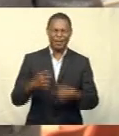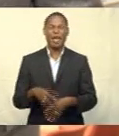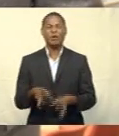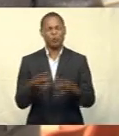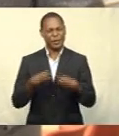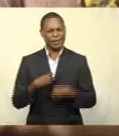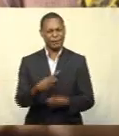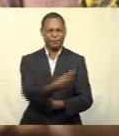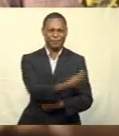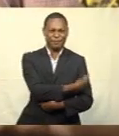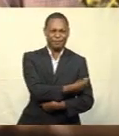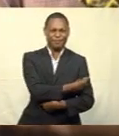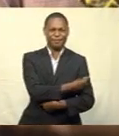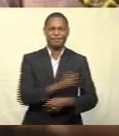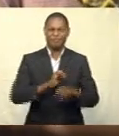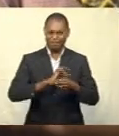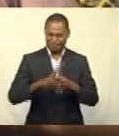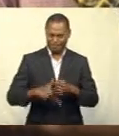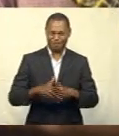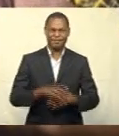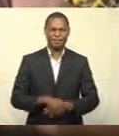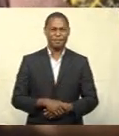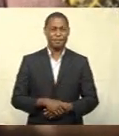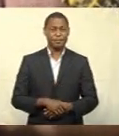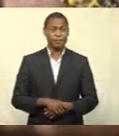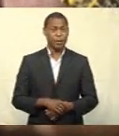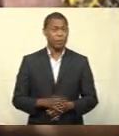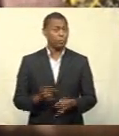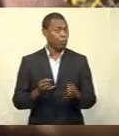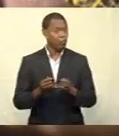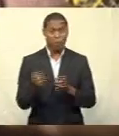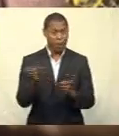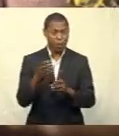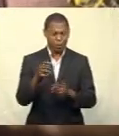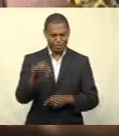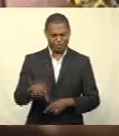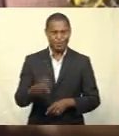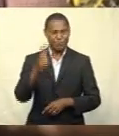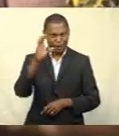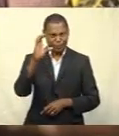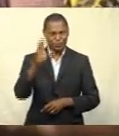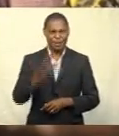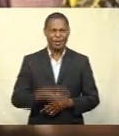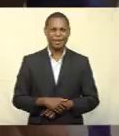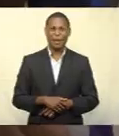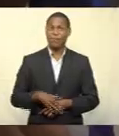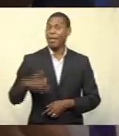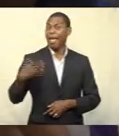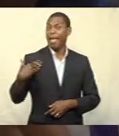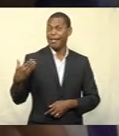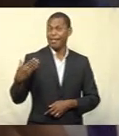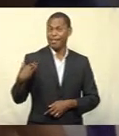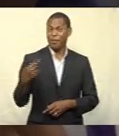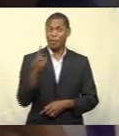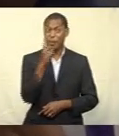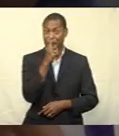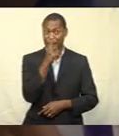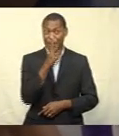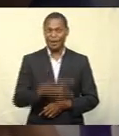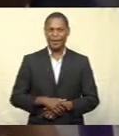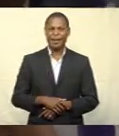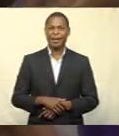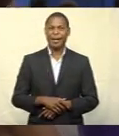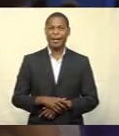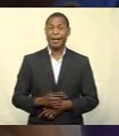as well. But it is important for this country, certainly for the health of its citizens, but also for the health of the